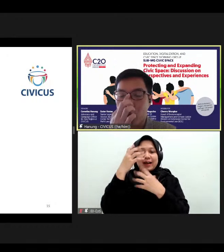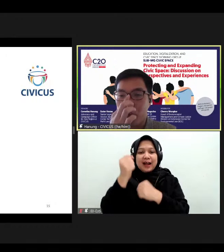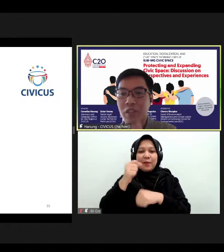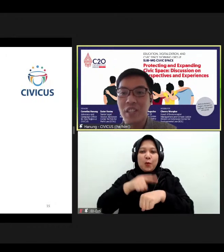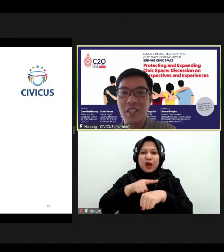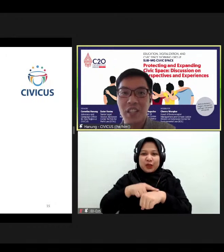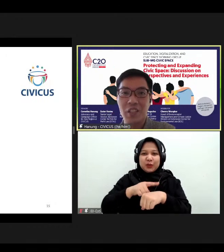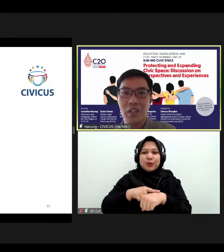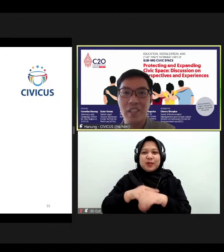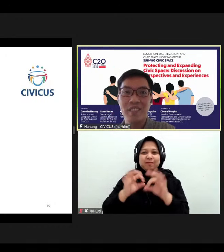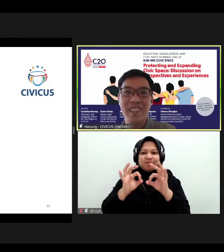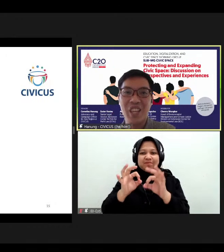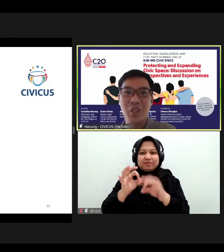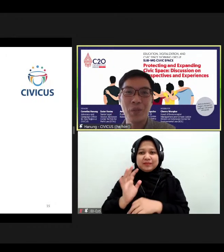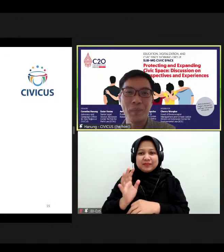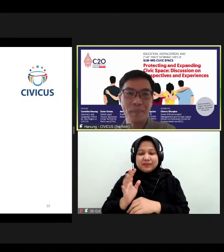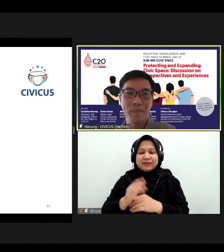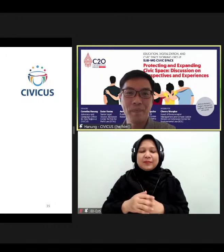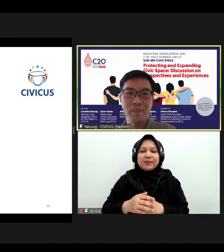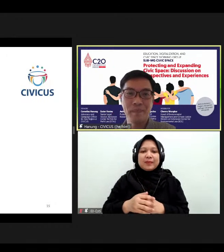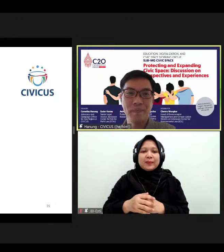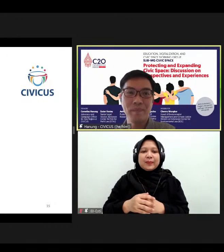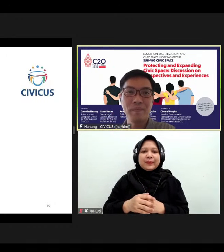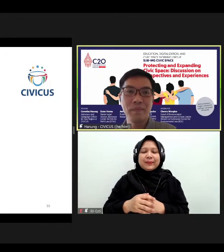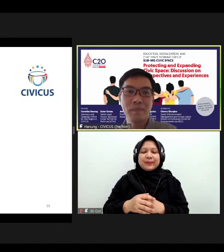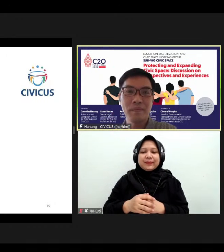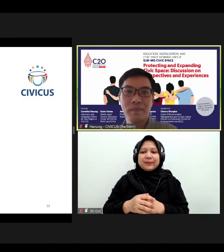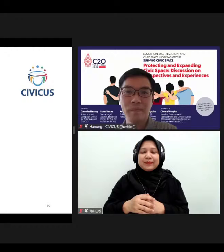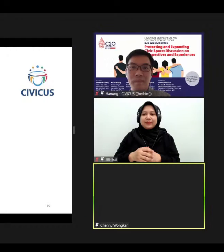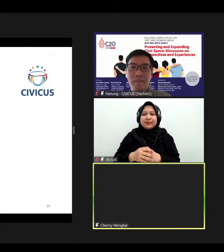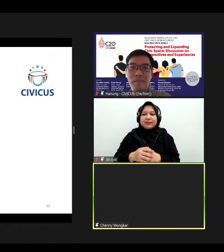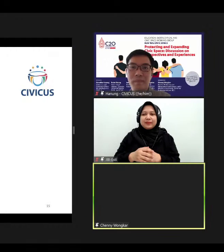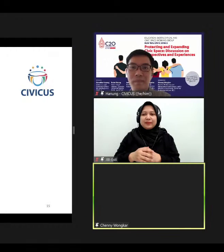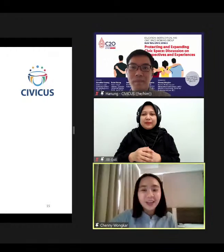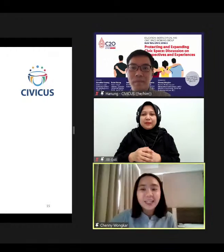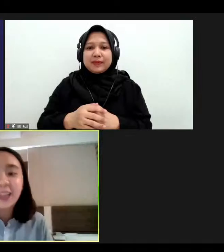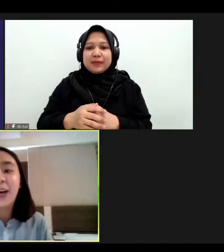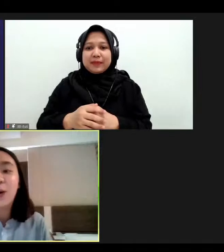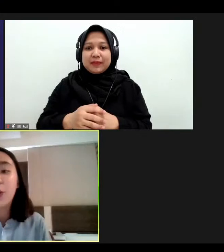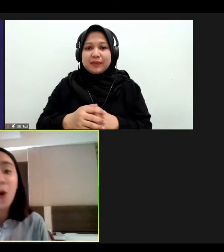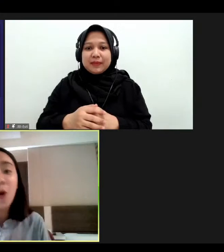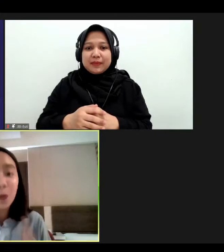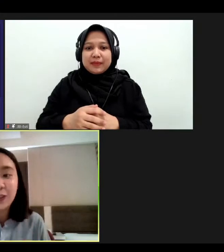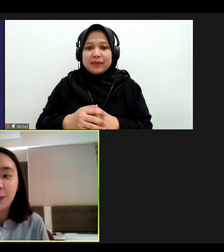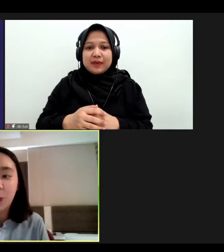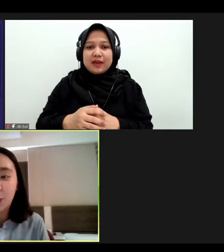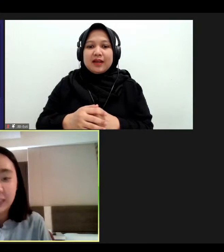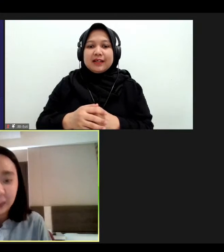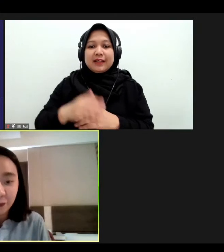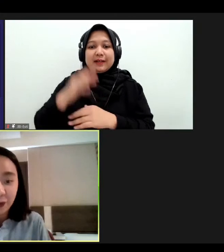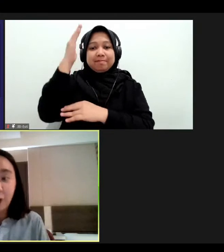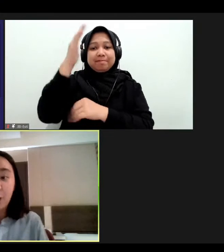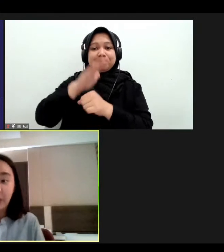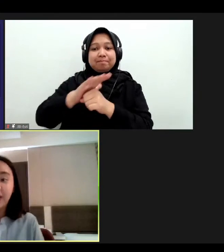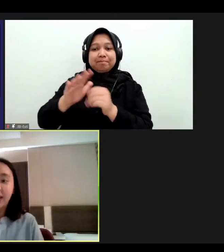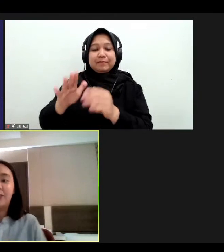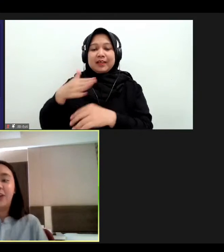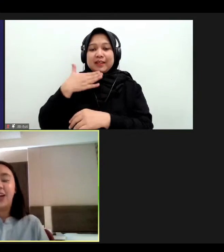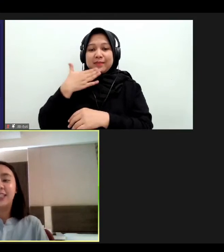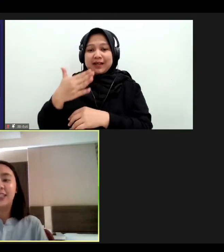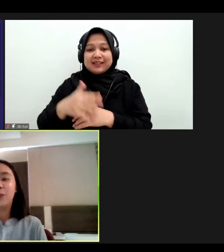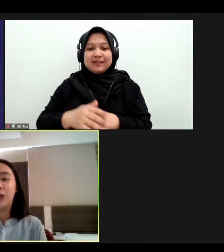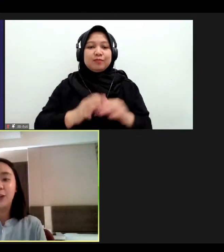forward for the discussion on this. Thank you. Thank you, Mas Hanung. Indeed, we hope to see more positive development